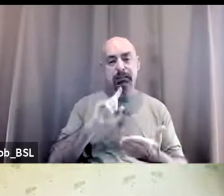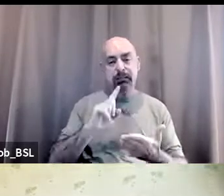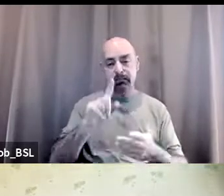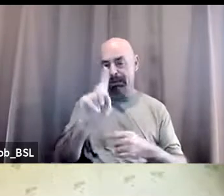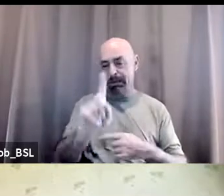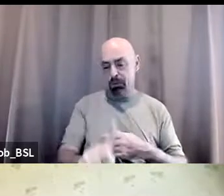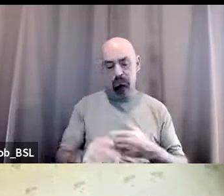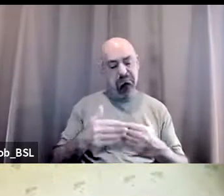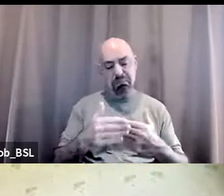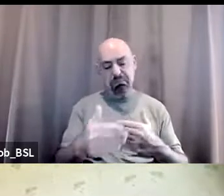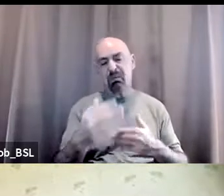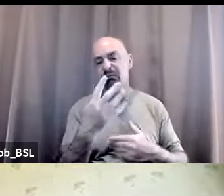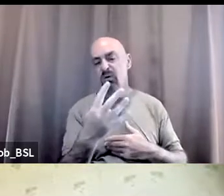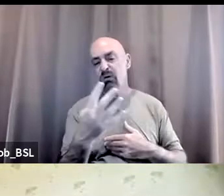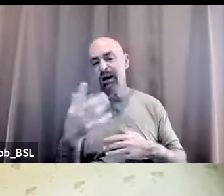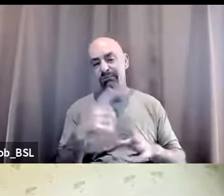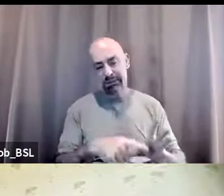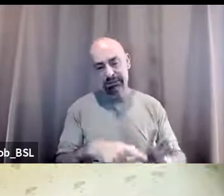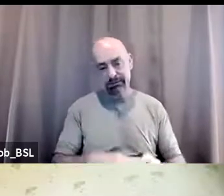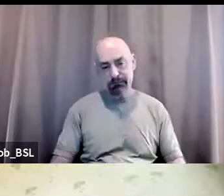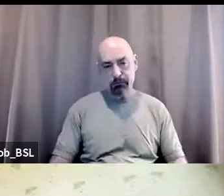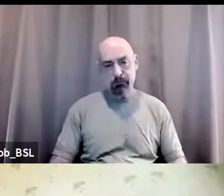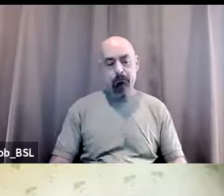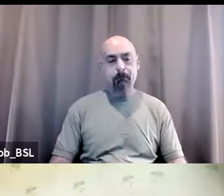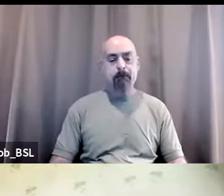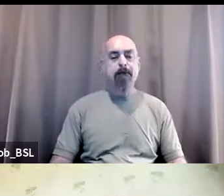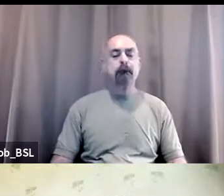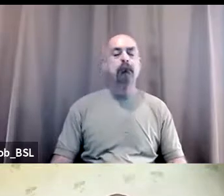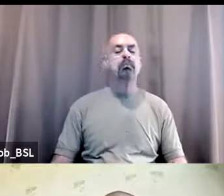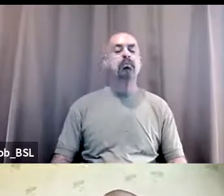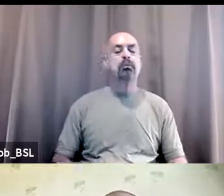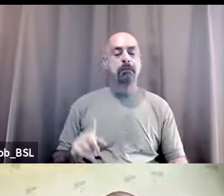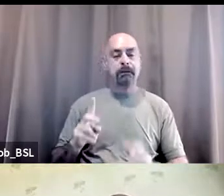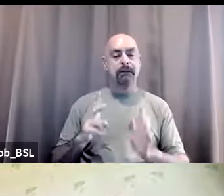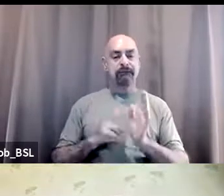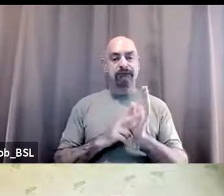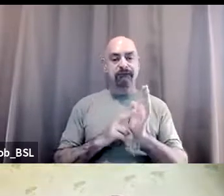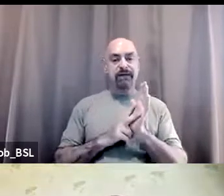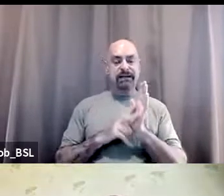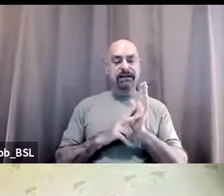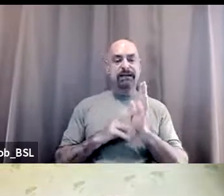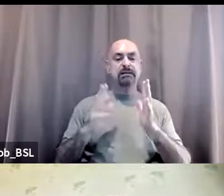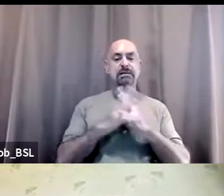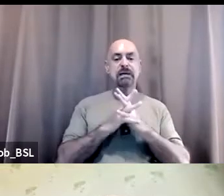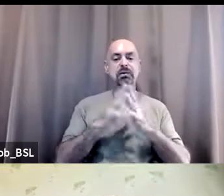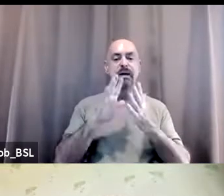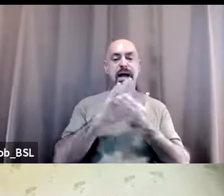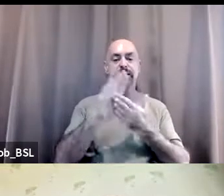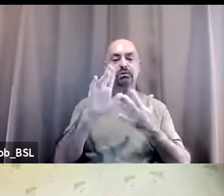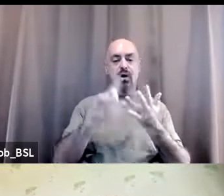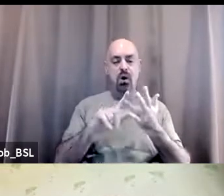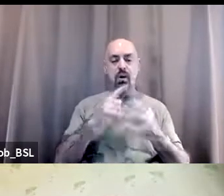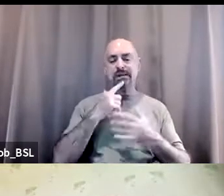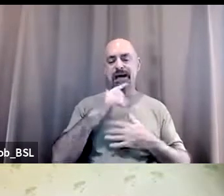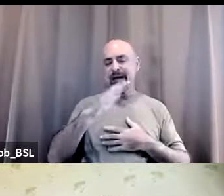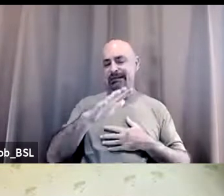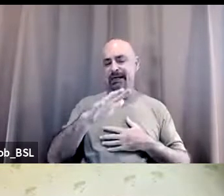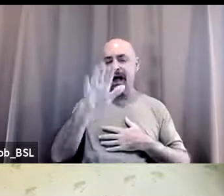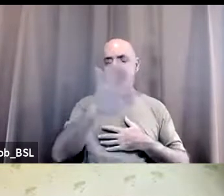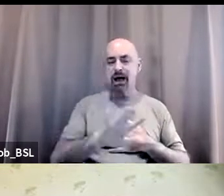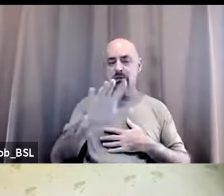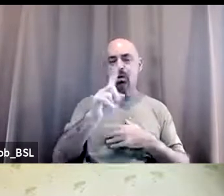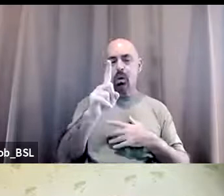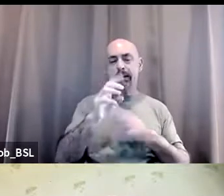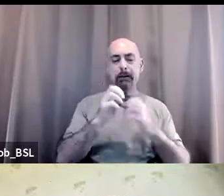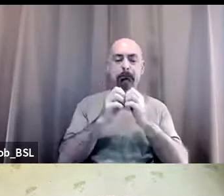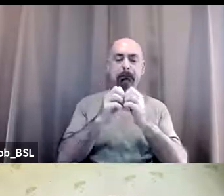years. Now, as Vicky also mentioned, the WHO estimates that around 1 billion people will need